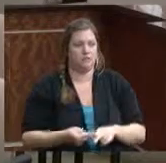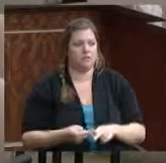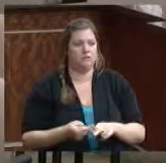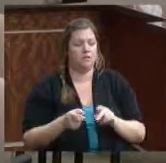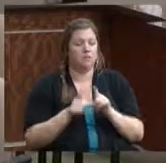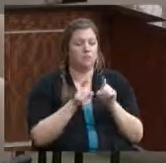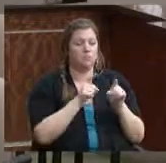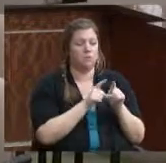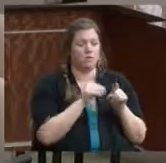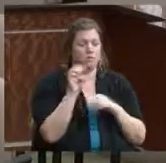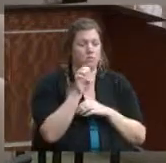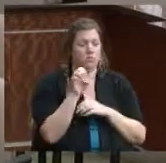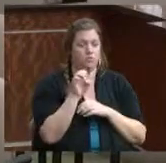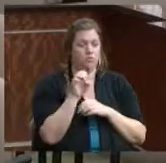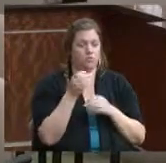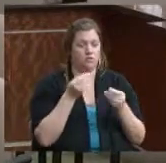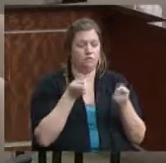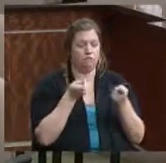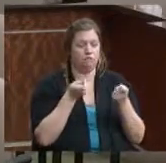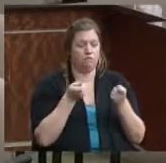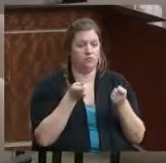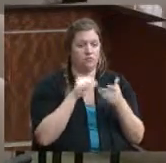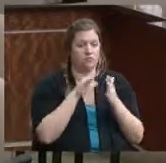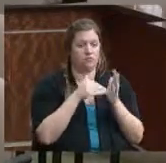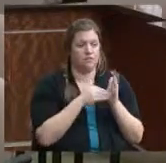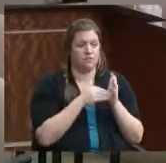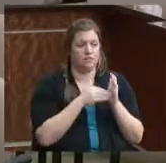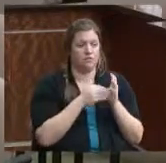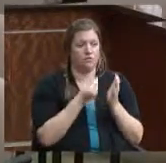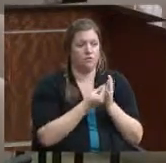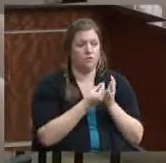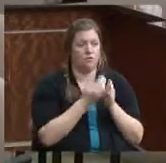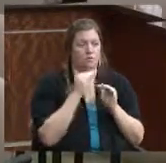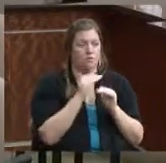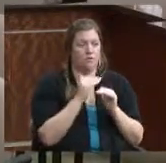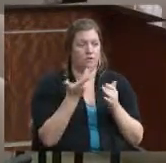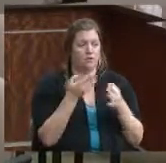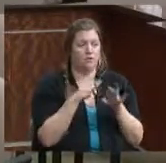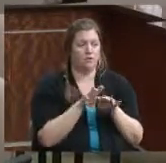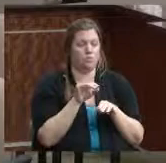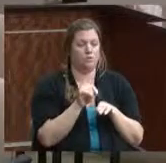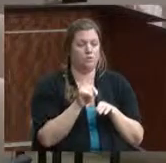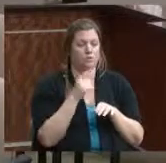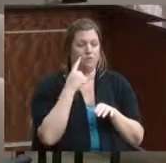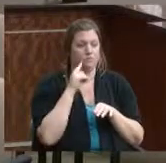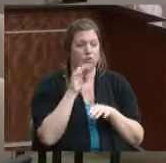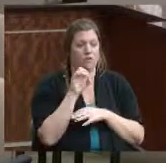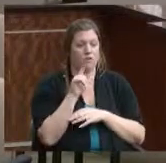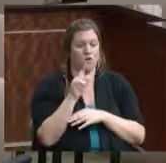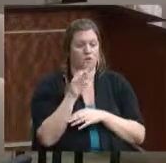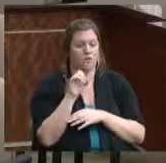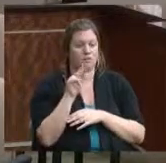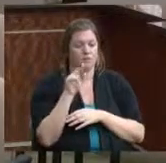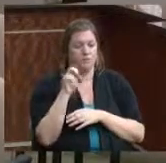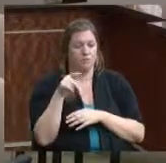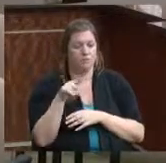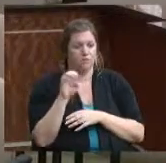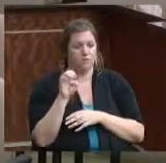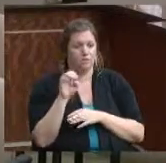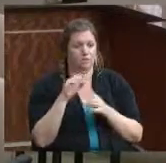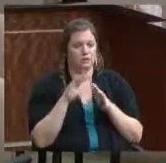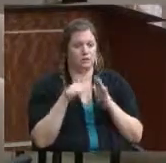well as the emergency operations center budgets and the closeout of the Laurel Municipal Center renovation